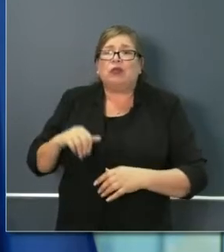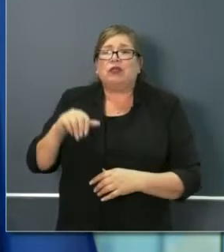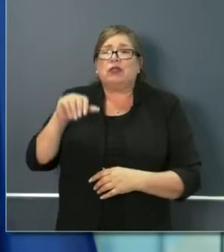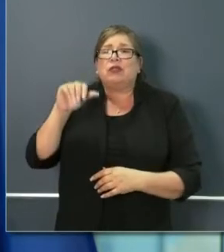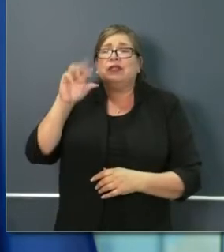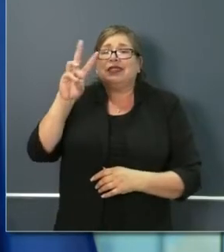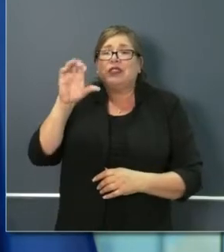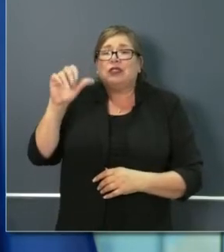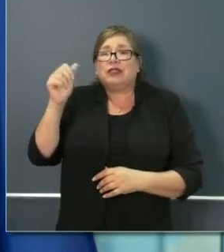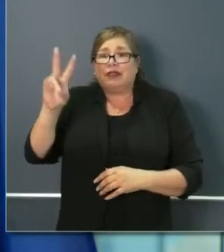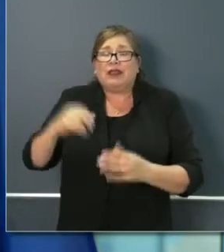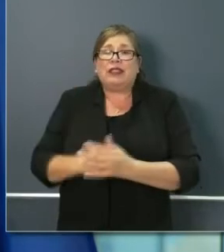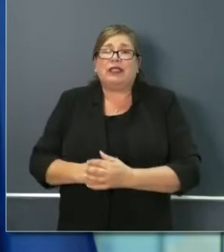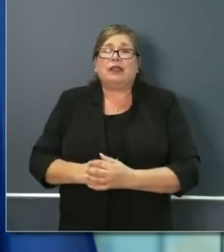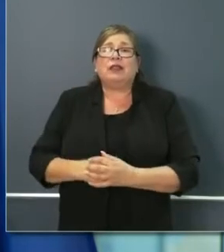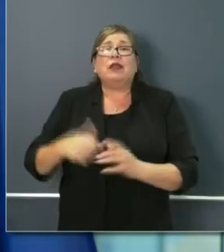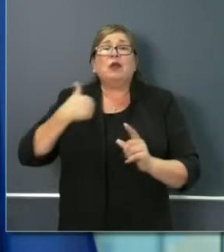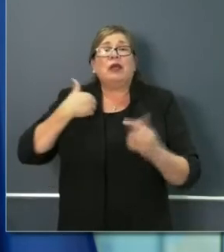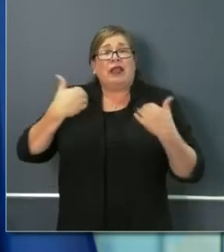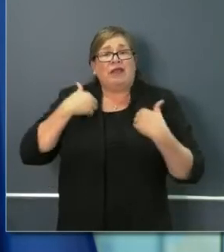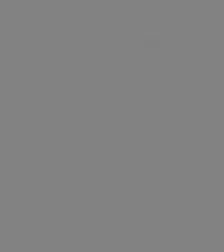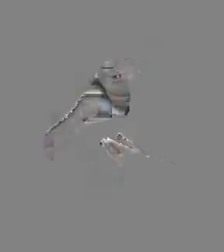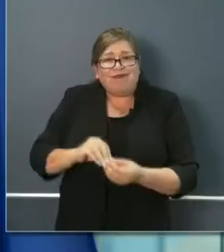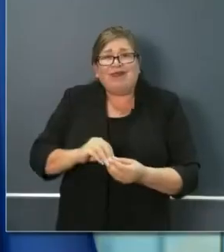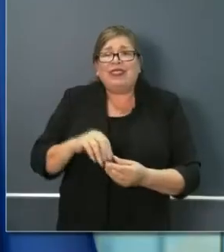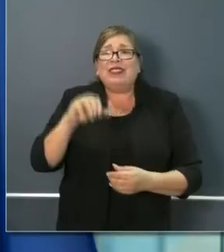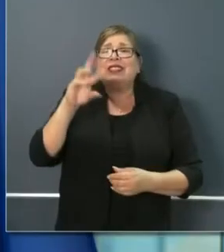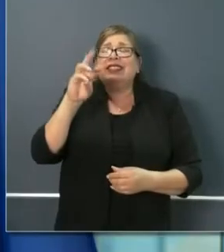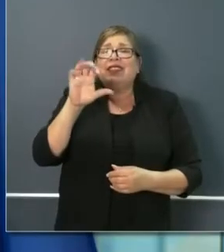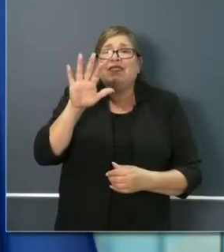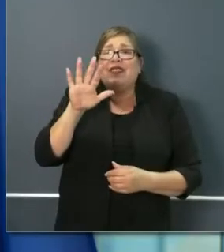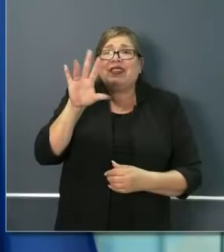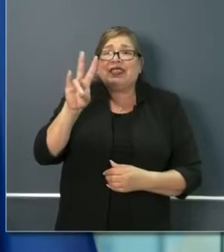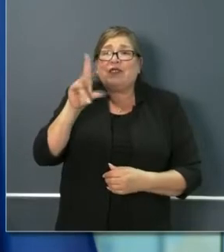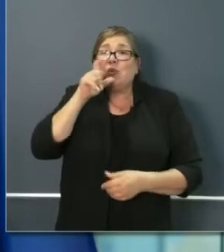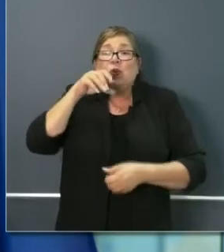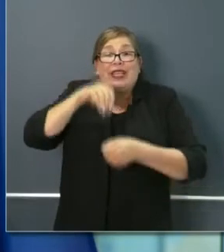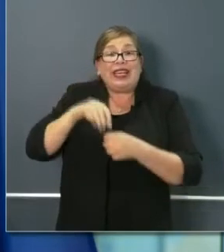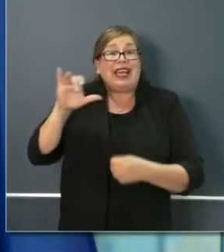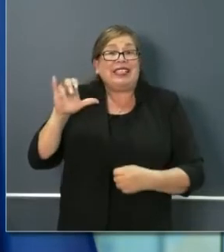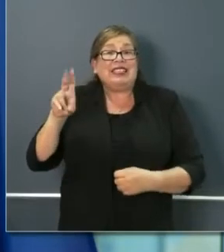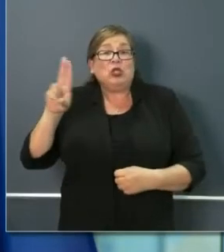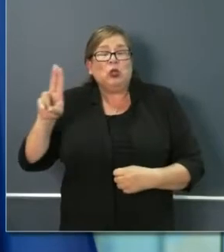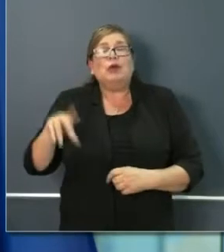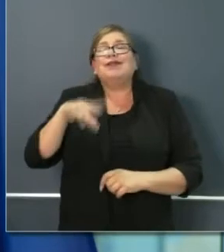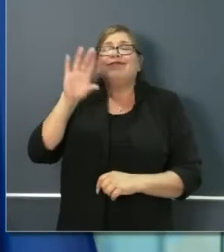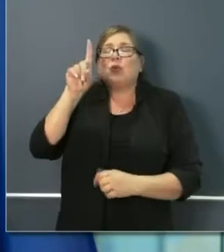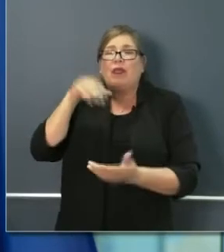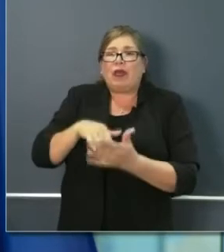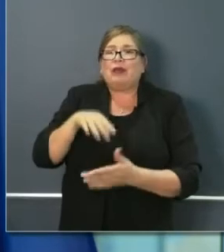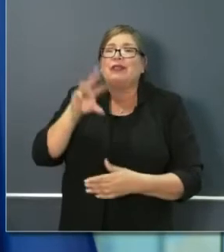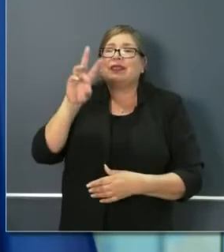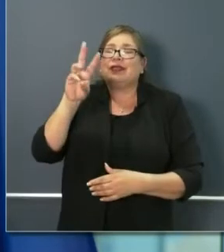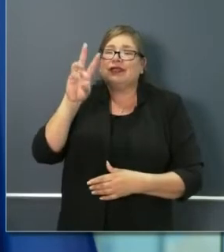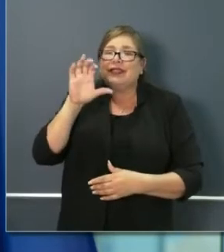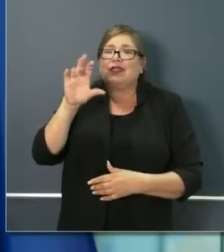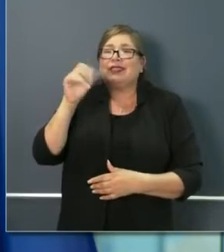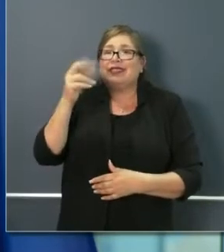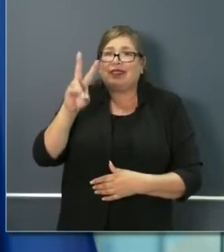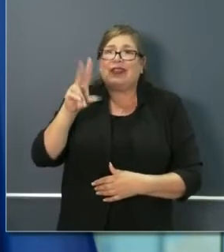with COVID-19, and we have 657 individuals that are in the ICU. Those numbers represent